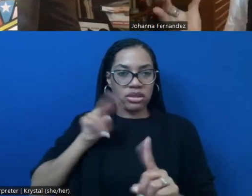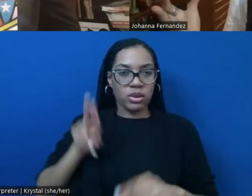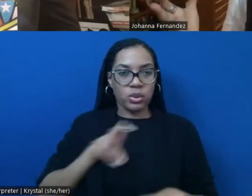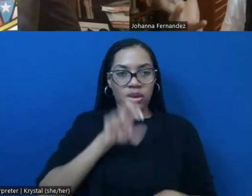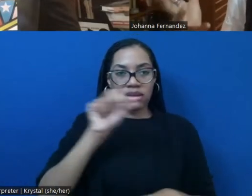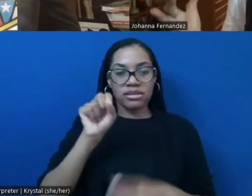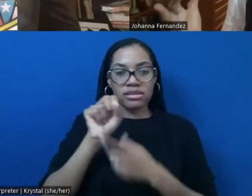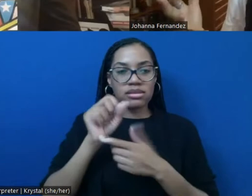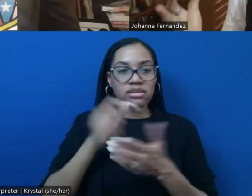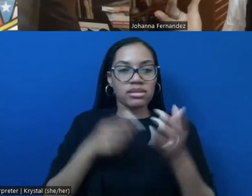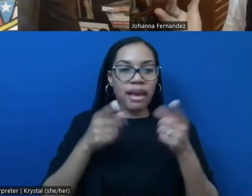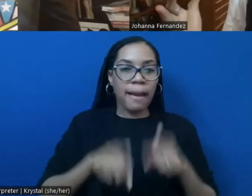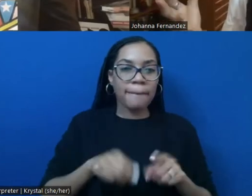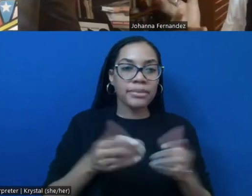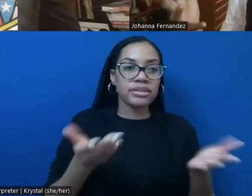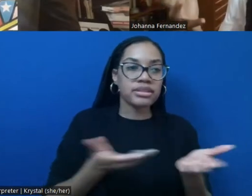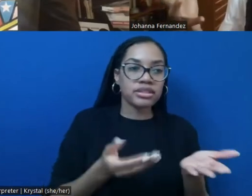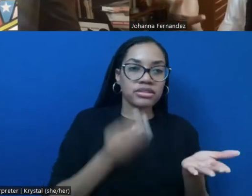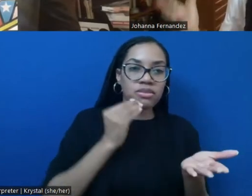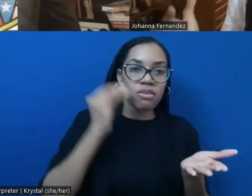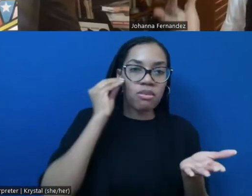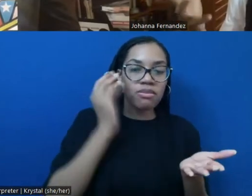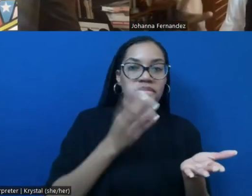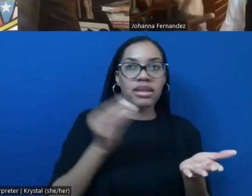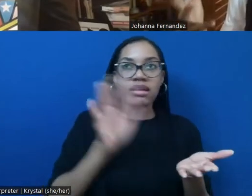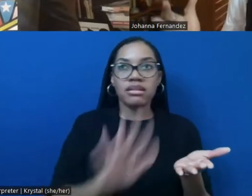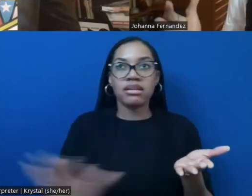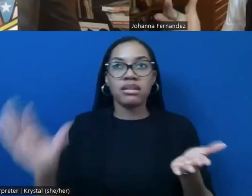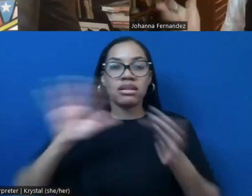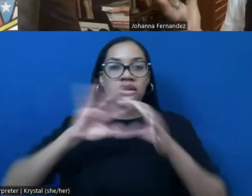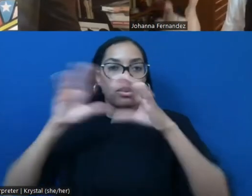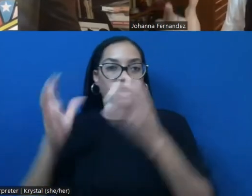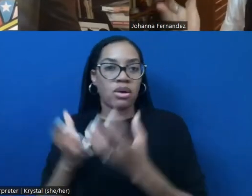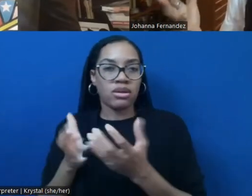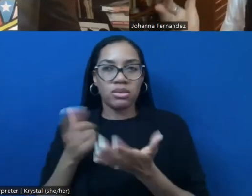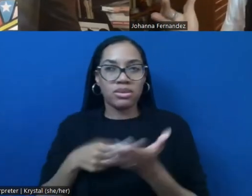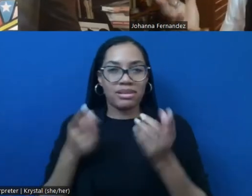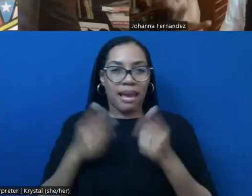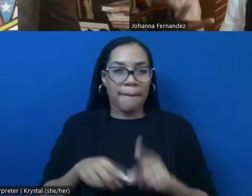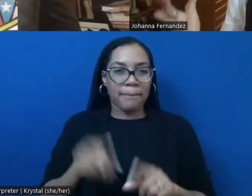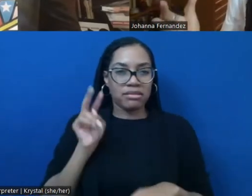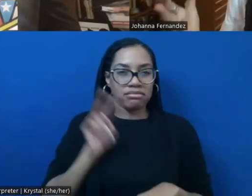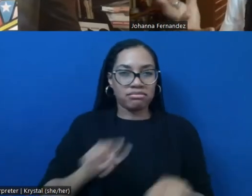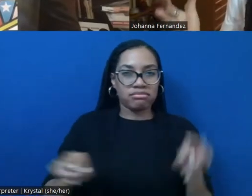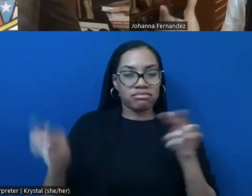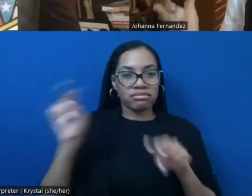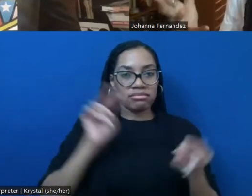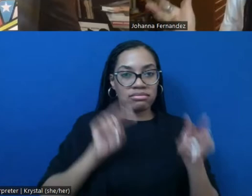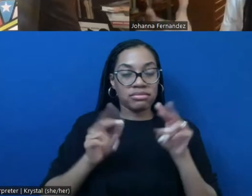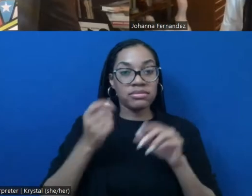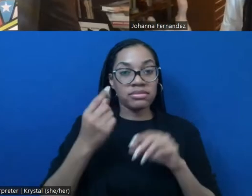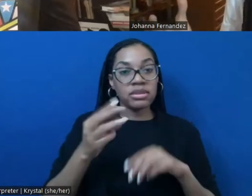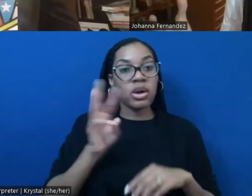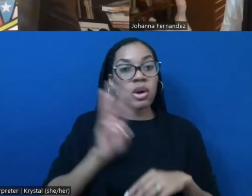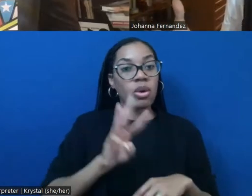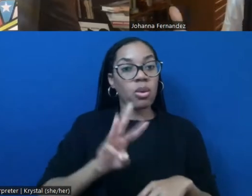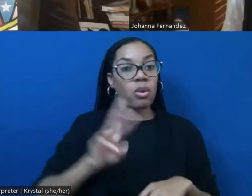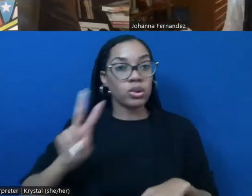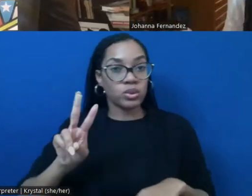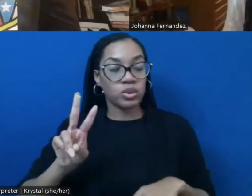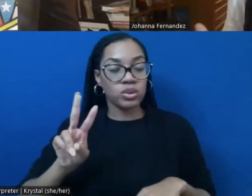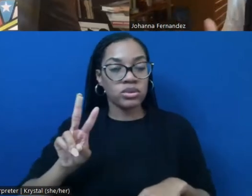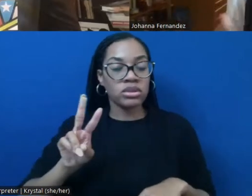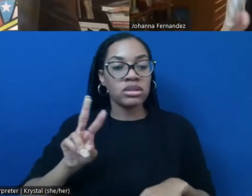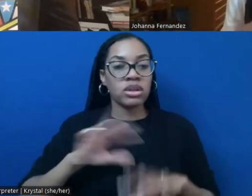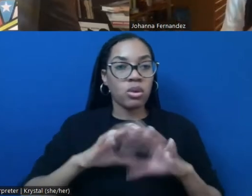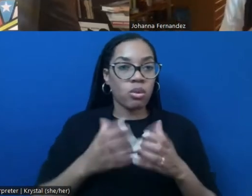globally? The United States, after World War II, precisely at the moment of this mass migration of Puerto Ricans, but also